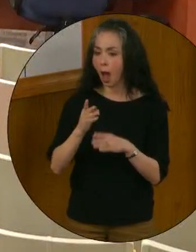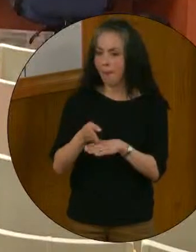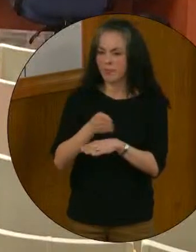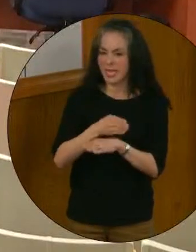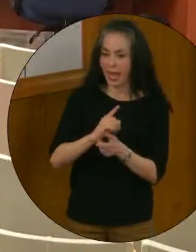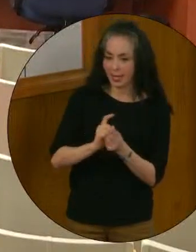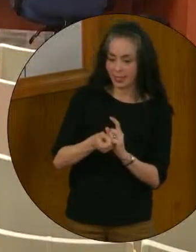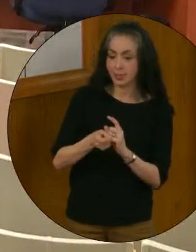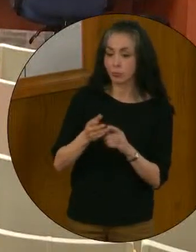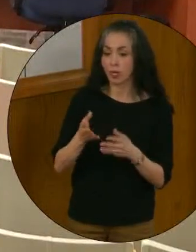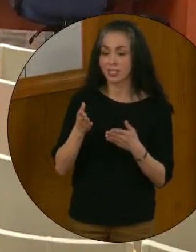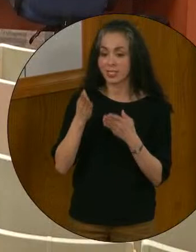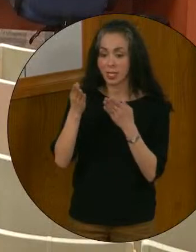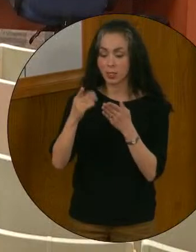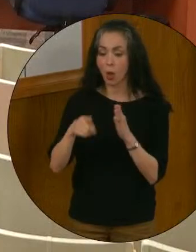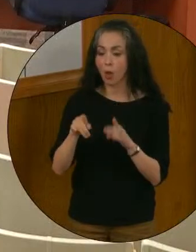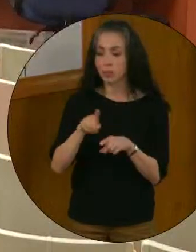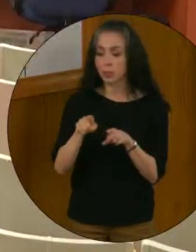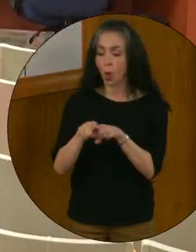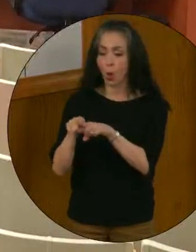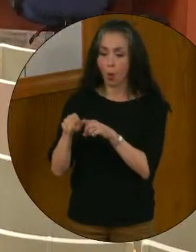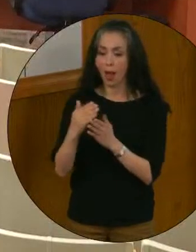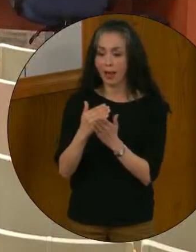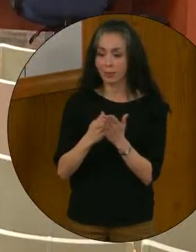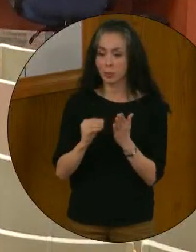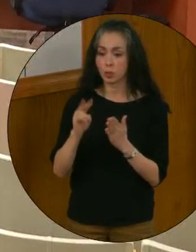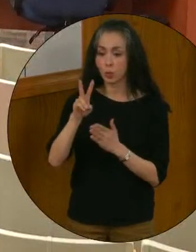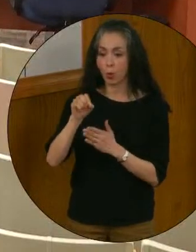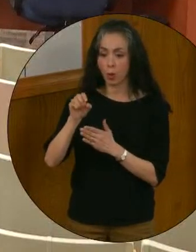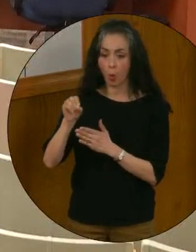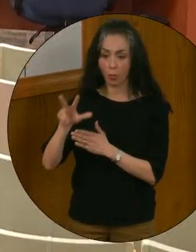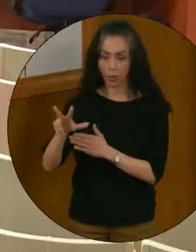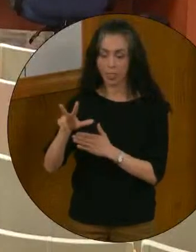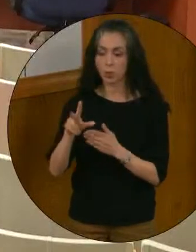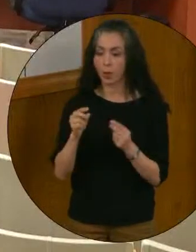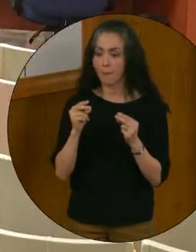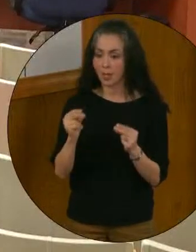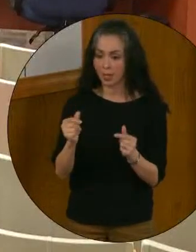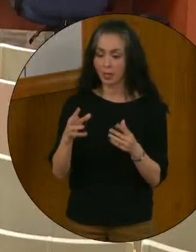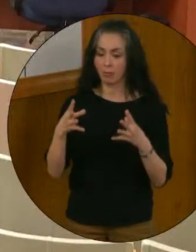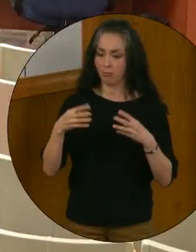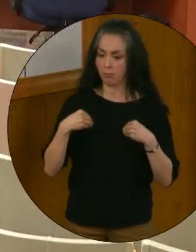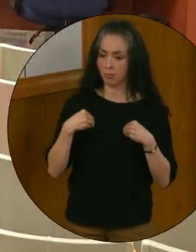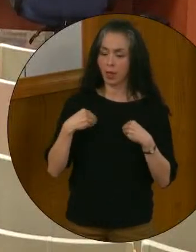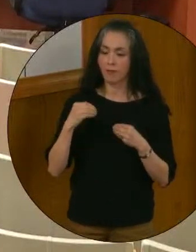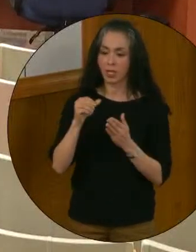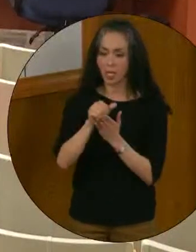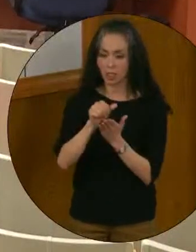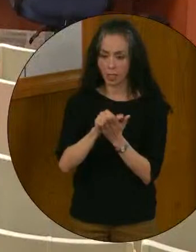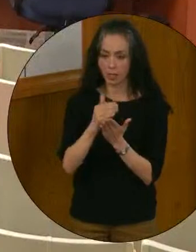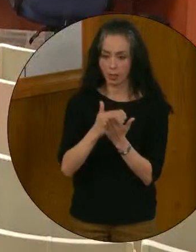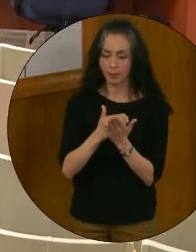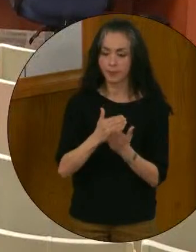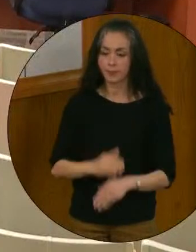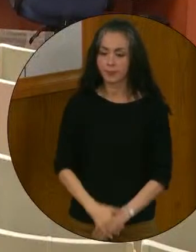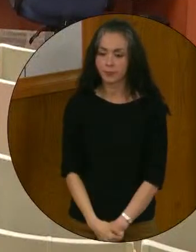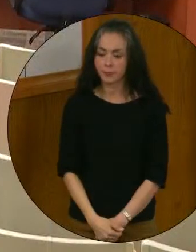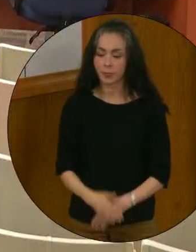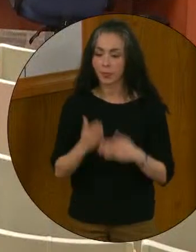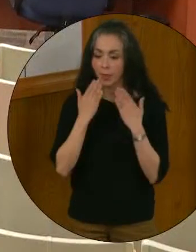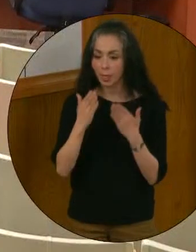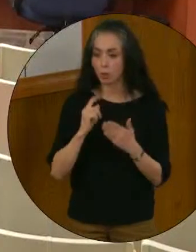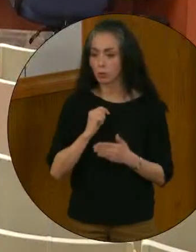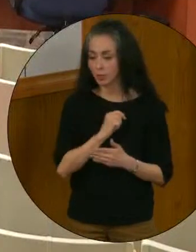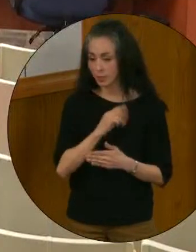move item 2.03 to immediately follow adoption of the agenda. Thank you, Trustee